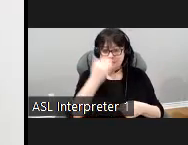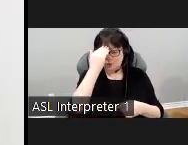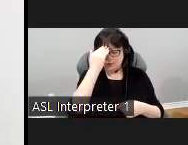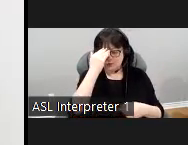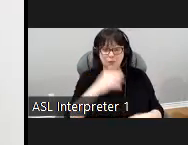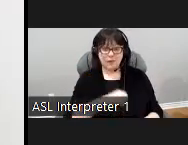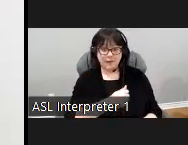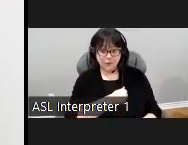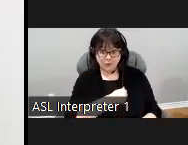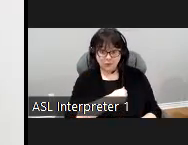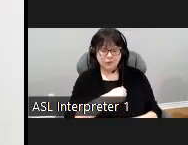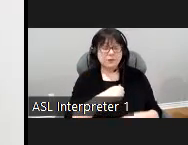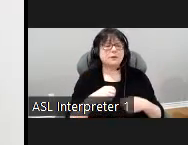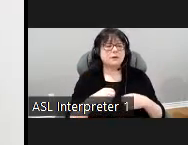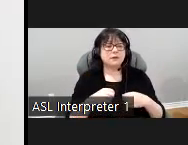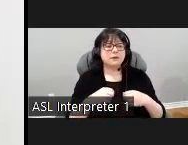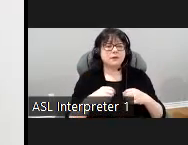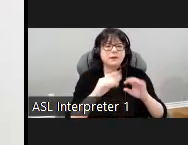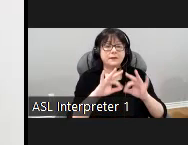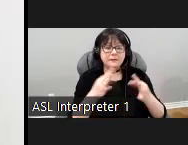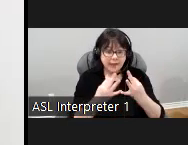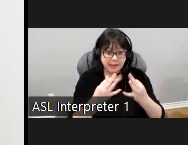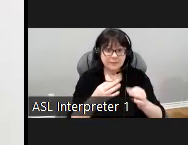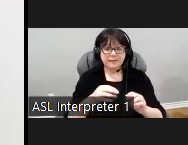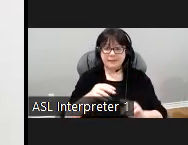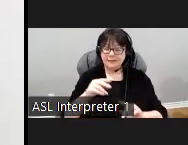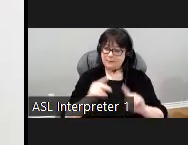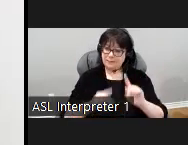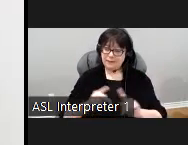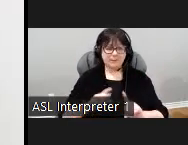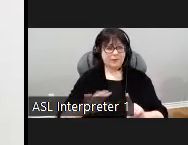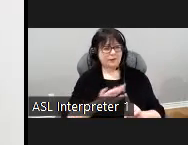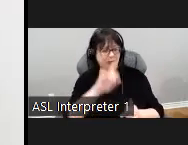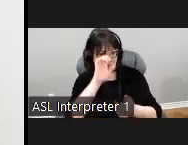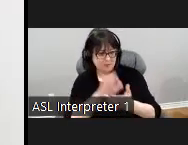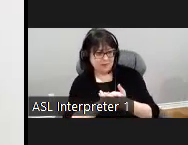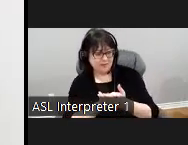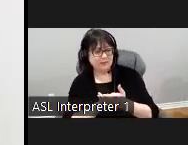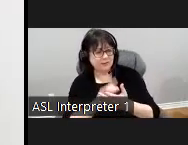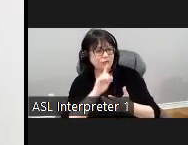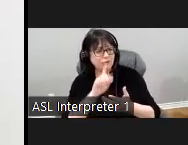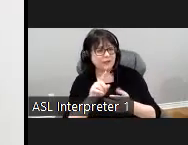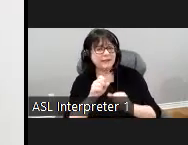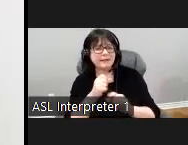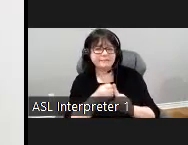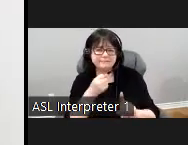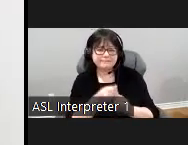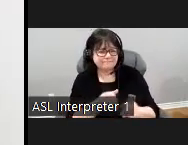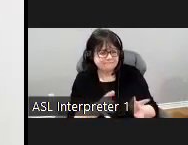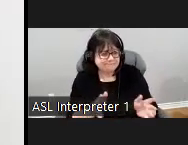people around the family that can make a real difference in terms of encouraging them to seek